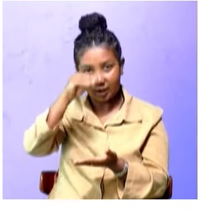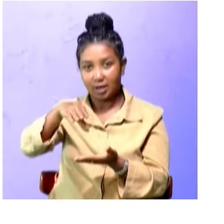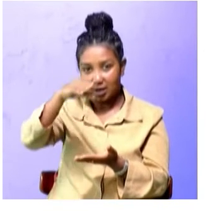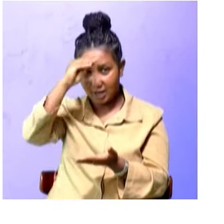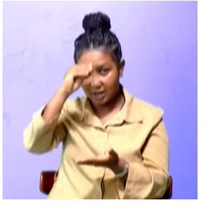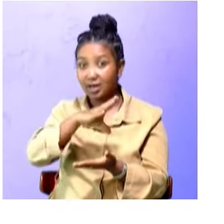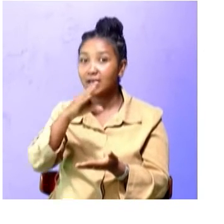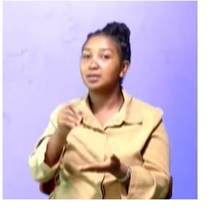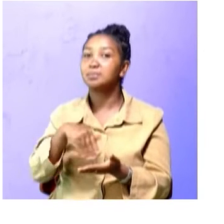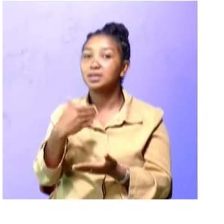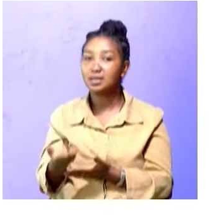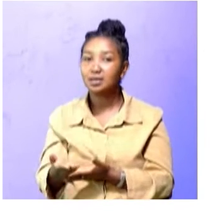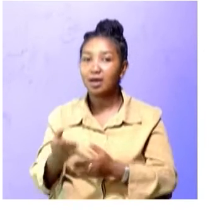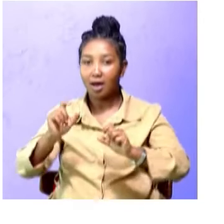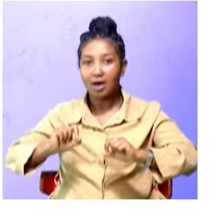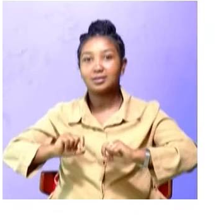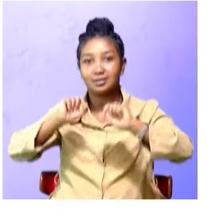yeah, and